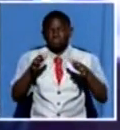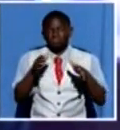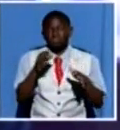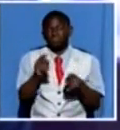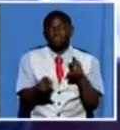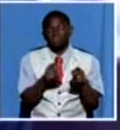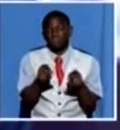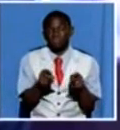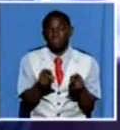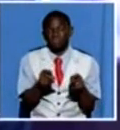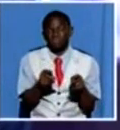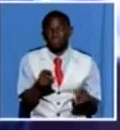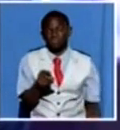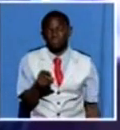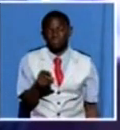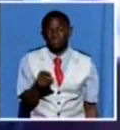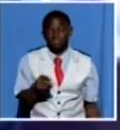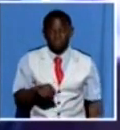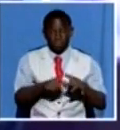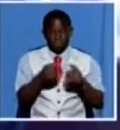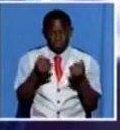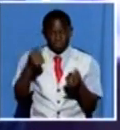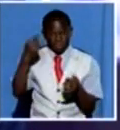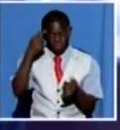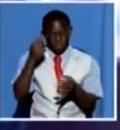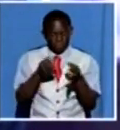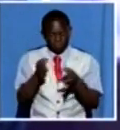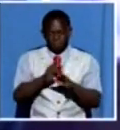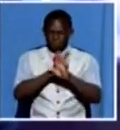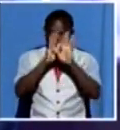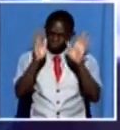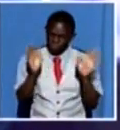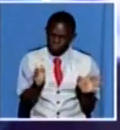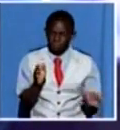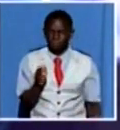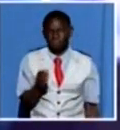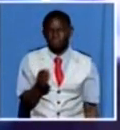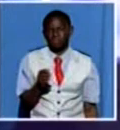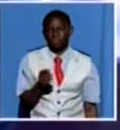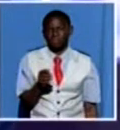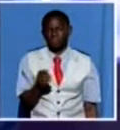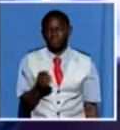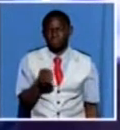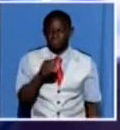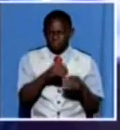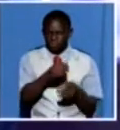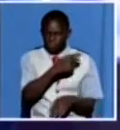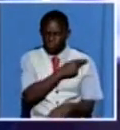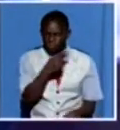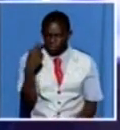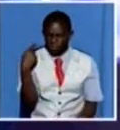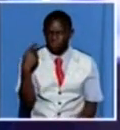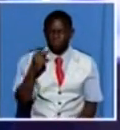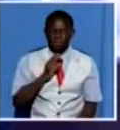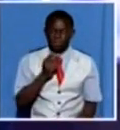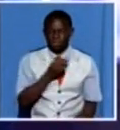we have even rendered, including the BOQ, we have rendered it in parliament, and the people of